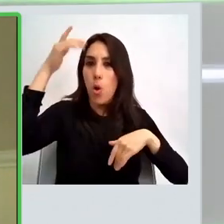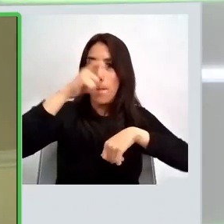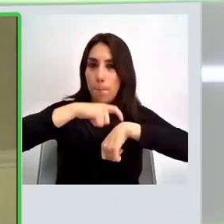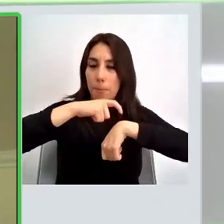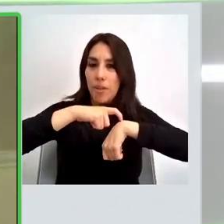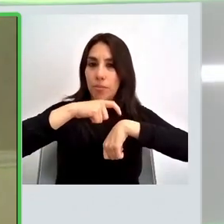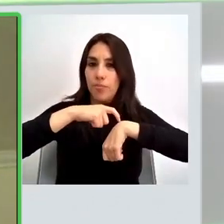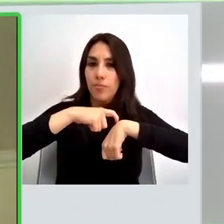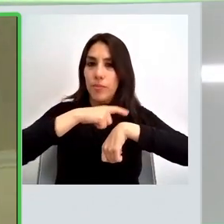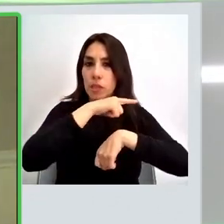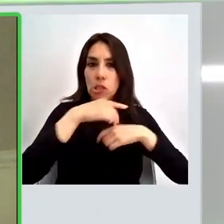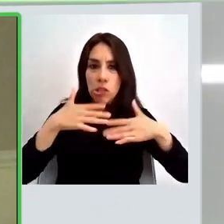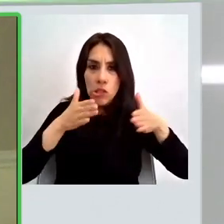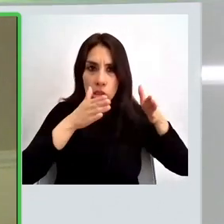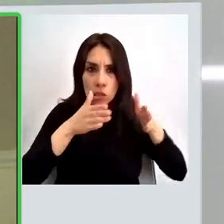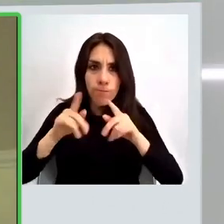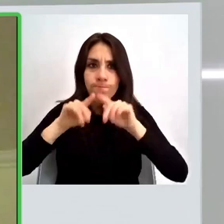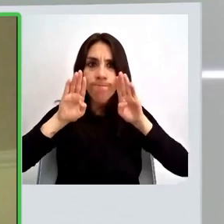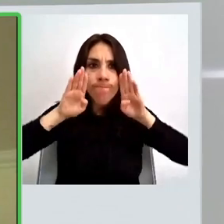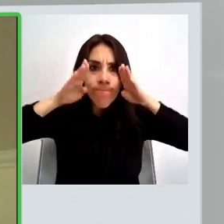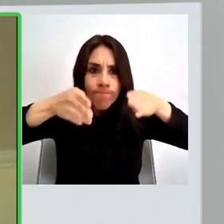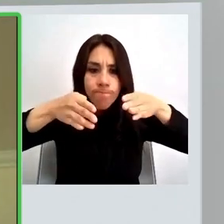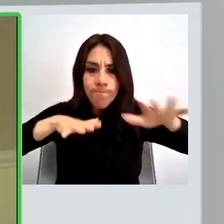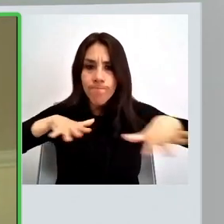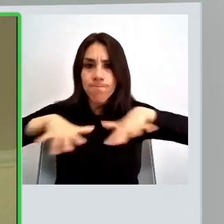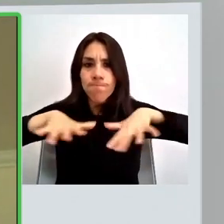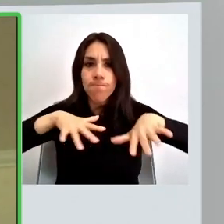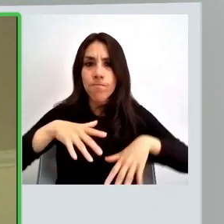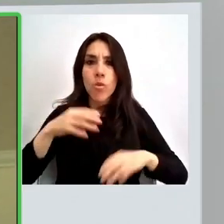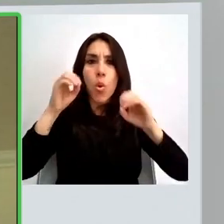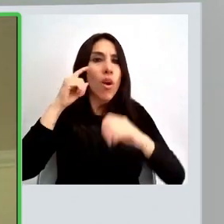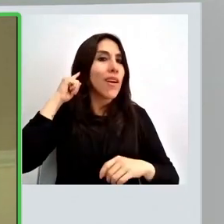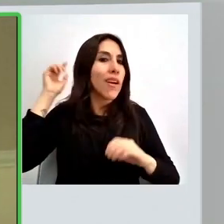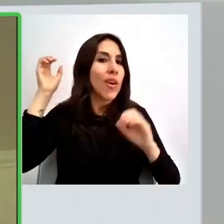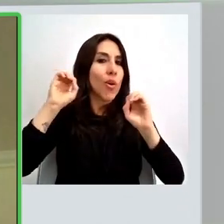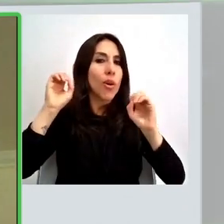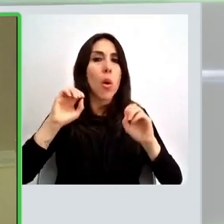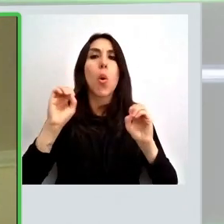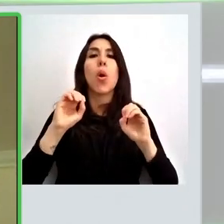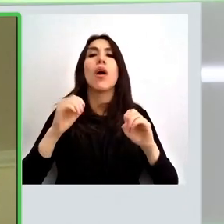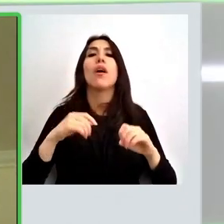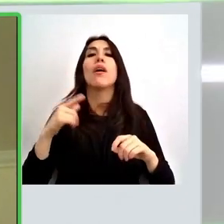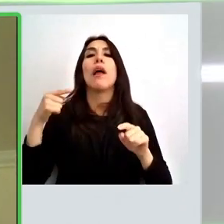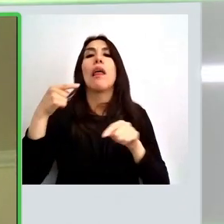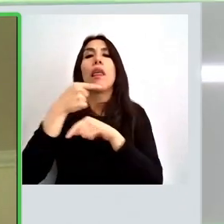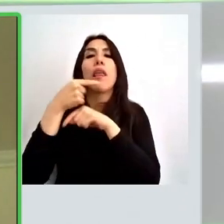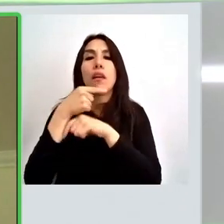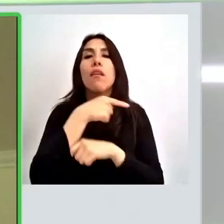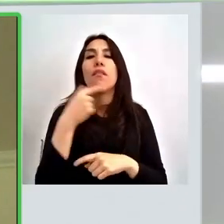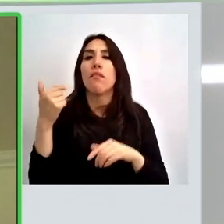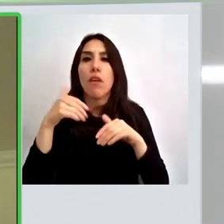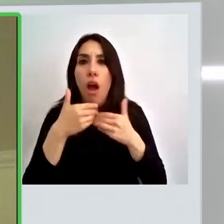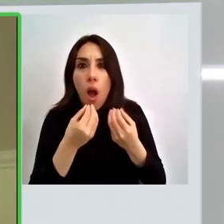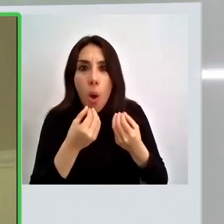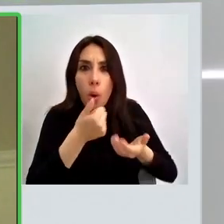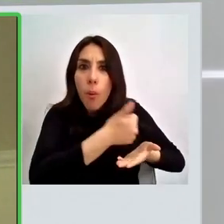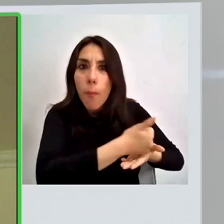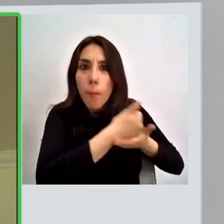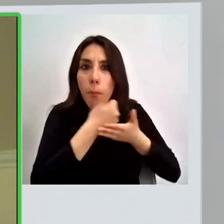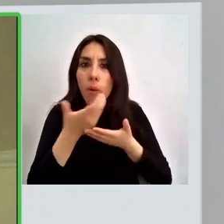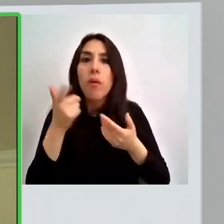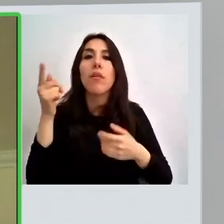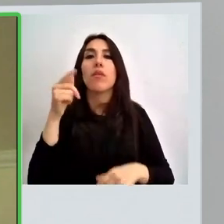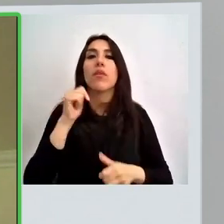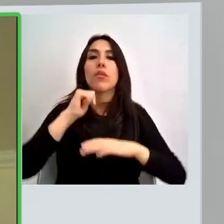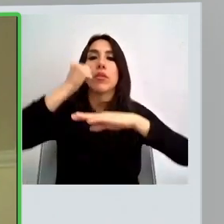the owners of the company and the managers to institute different